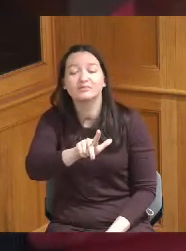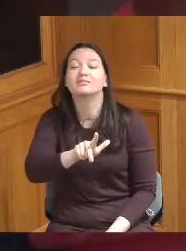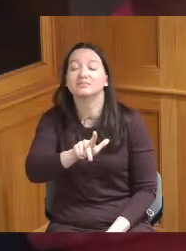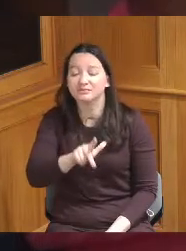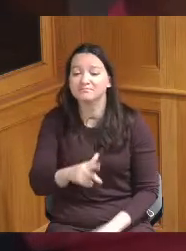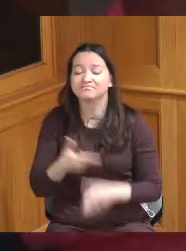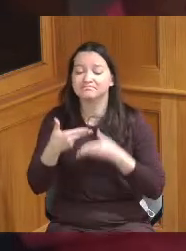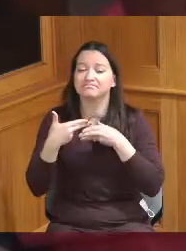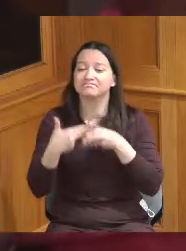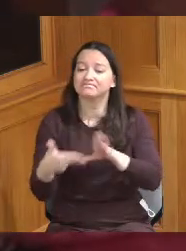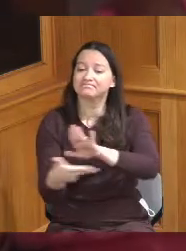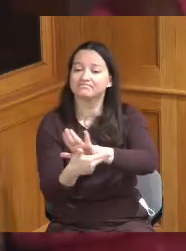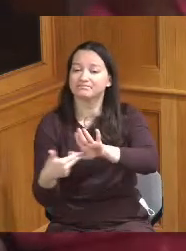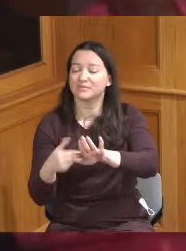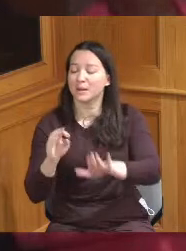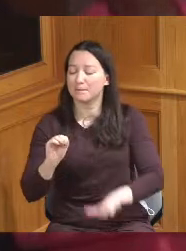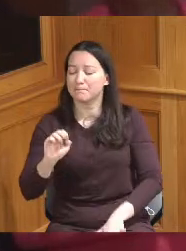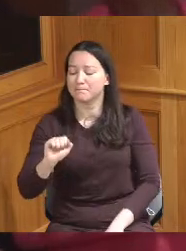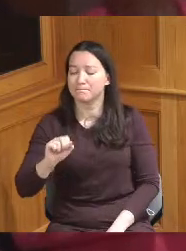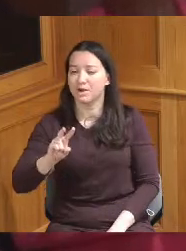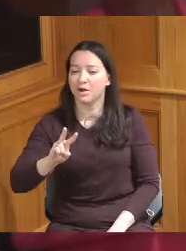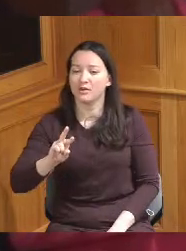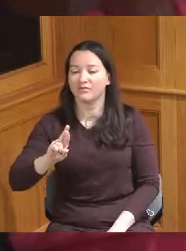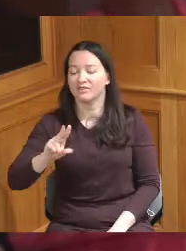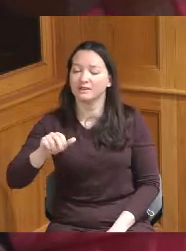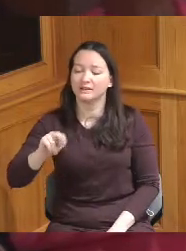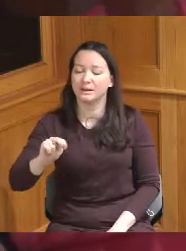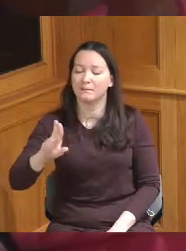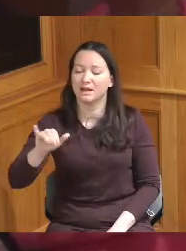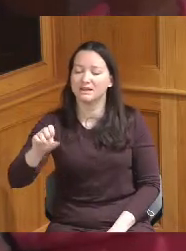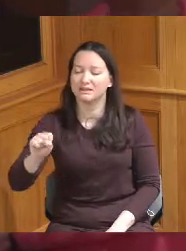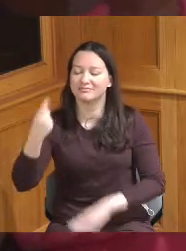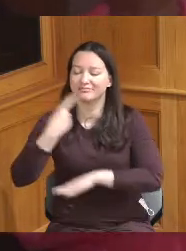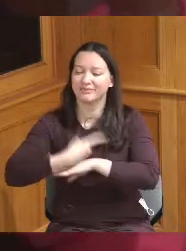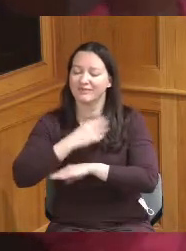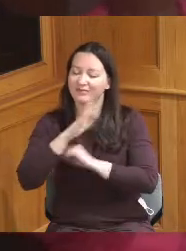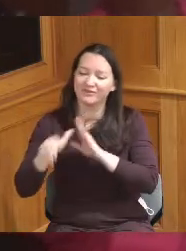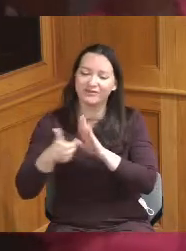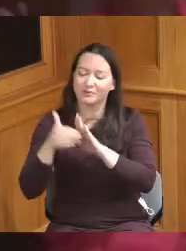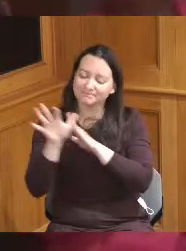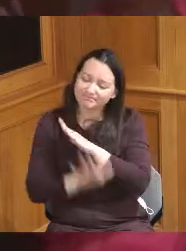known as Marvin Butts Day in all of Hamilton County.